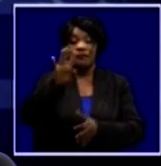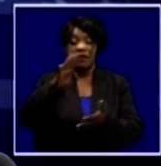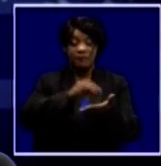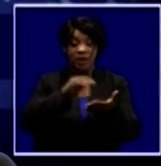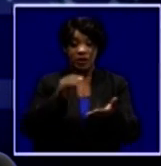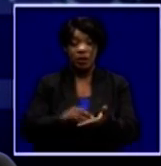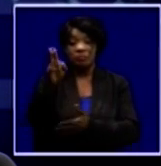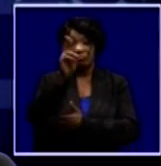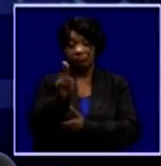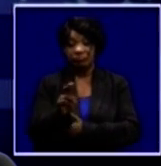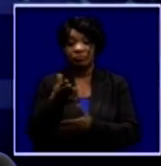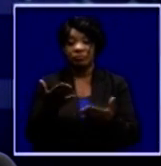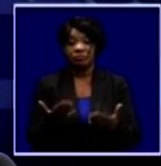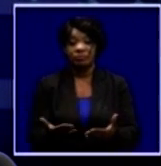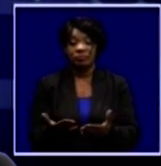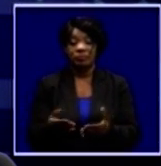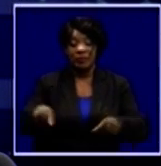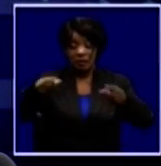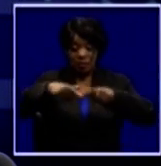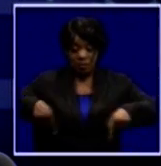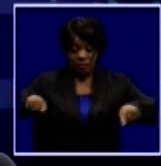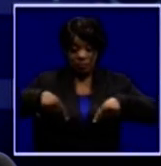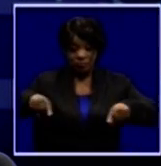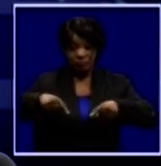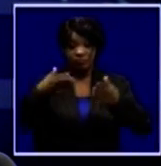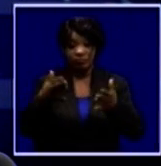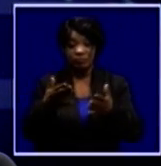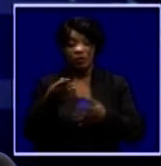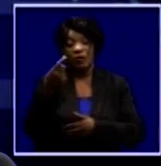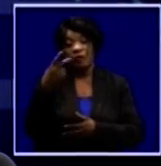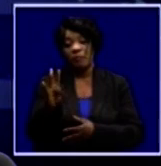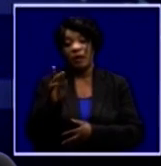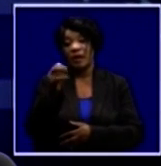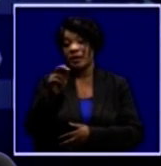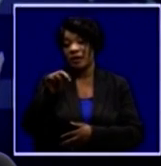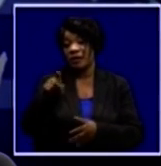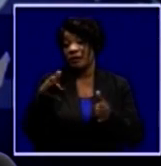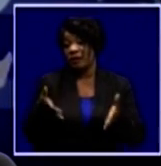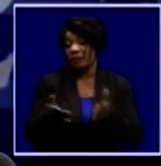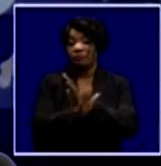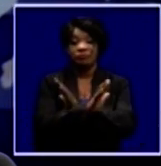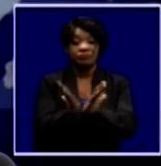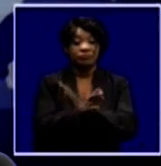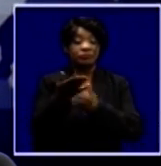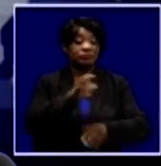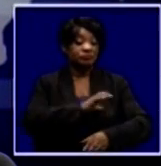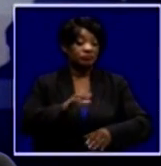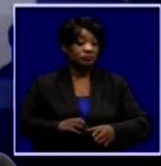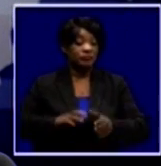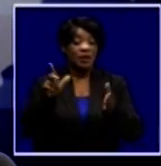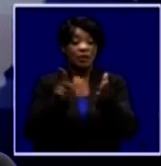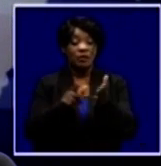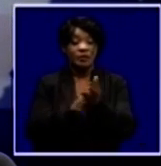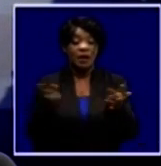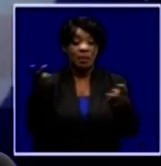million United States dollars aimed at localizing its brand portfolio in Zambia. The plant, which is situated at the Lusaka